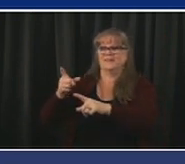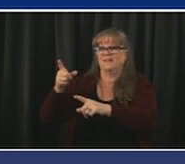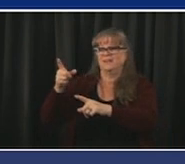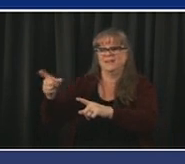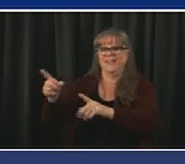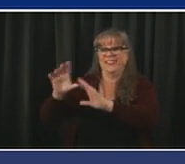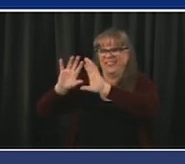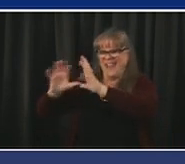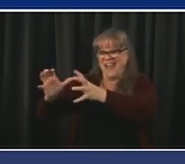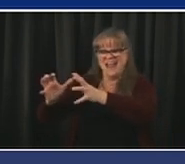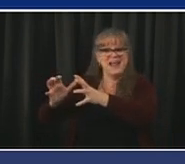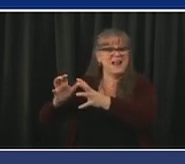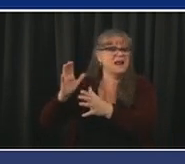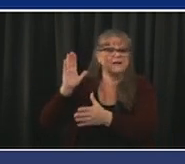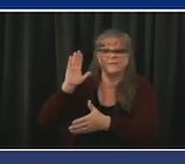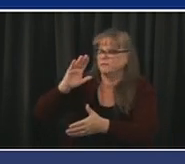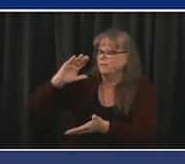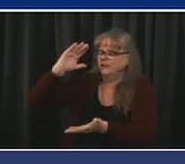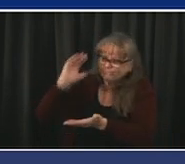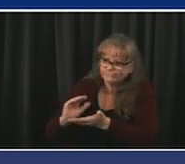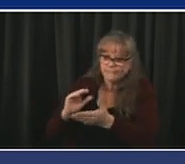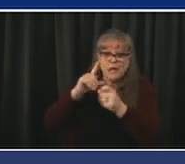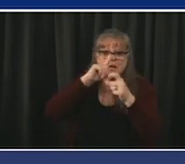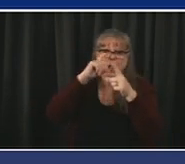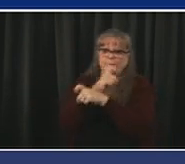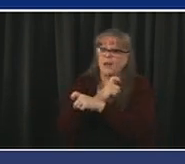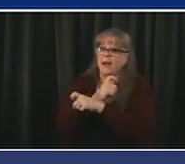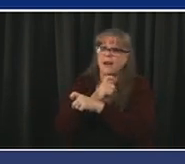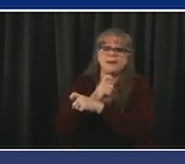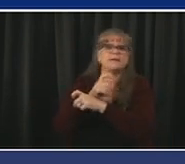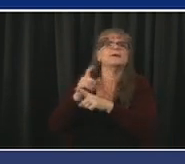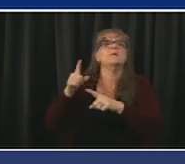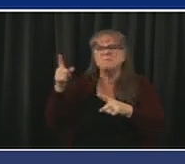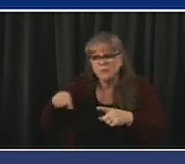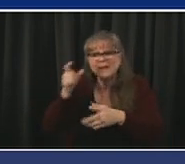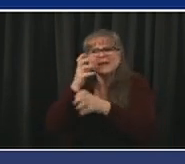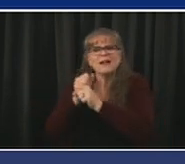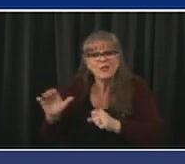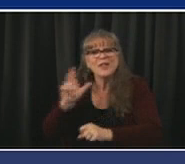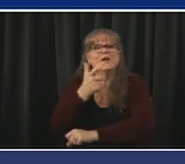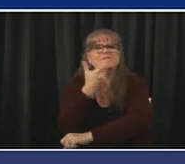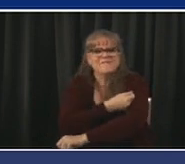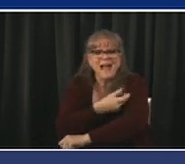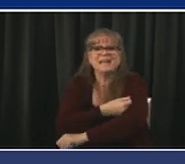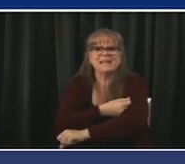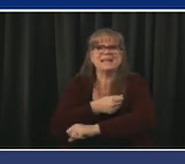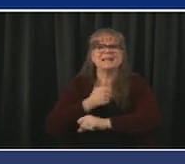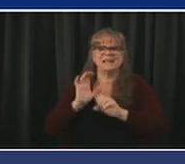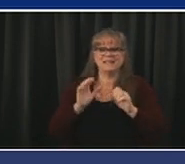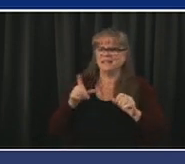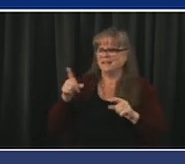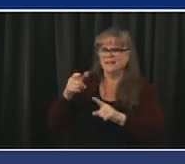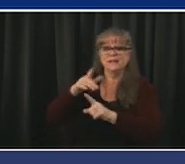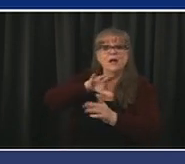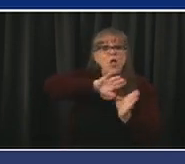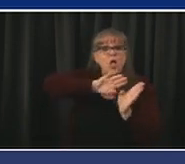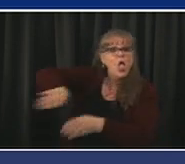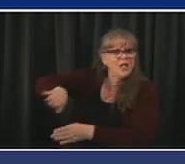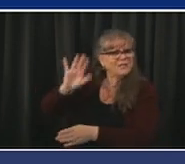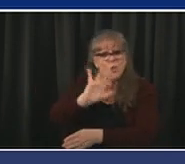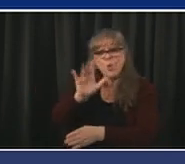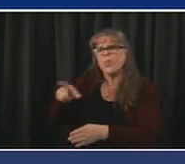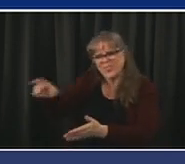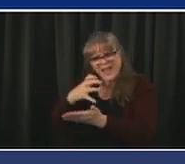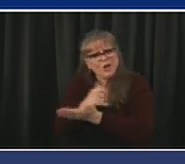deserves it, every occupation deserves it, every age deserves it. We're all going to get it if you want it, and I encourage you to seek it out when you have